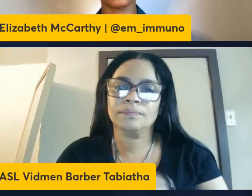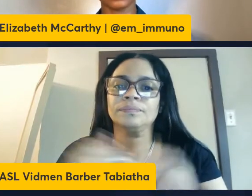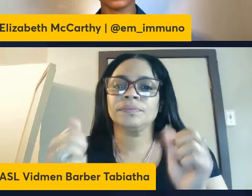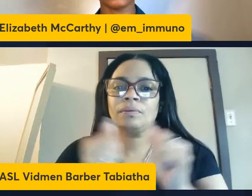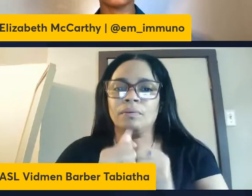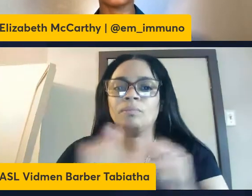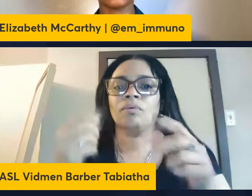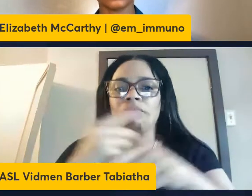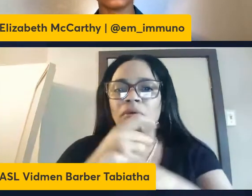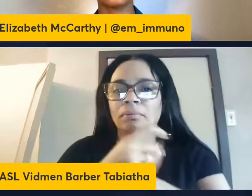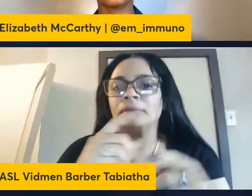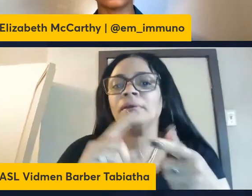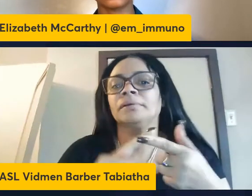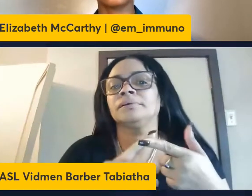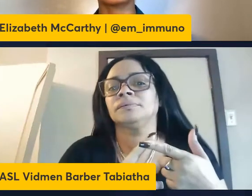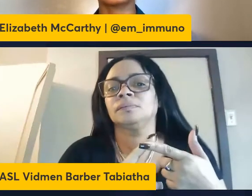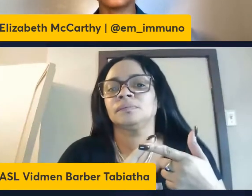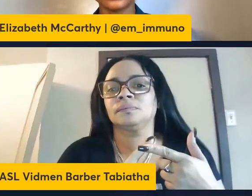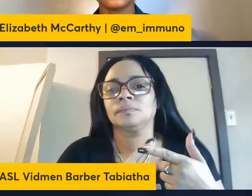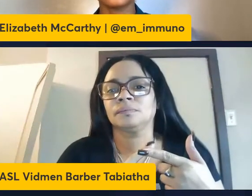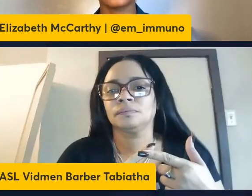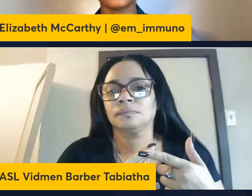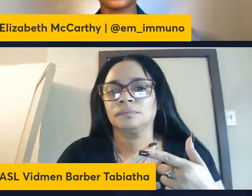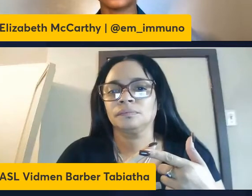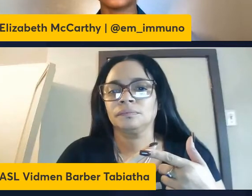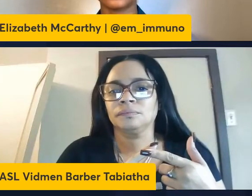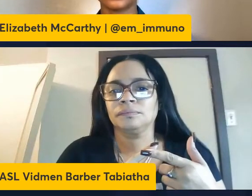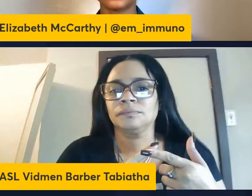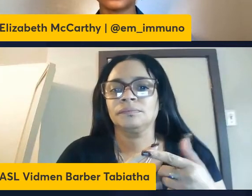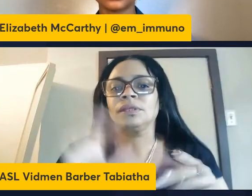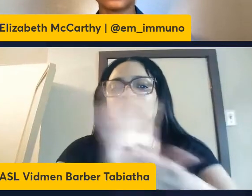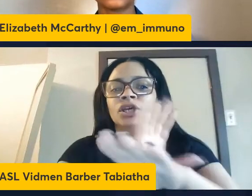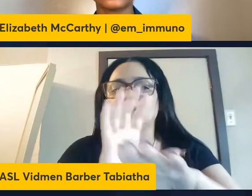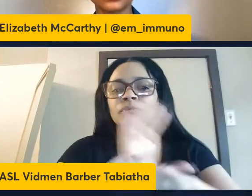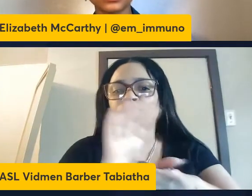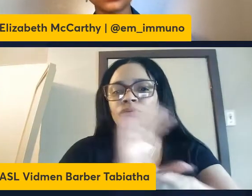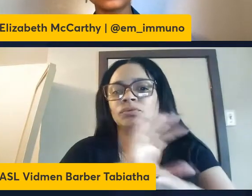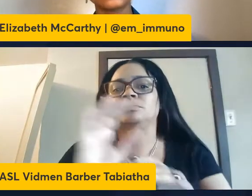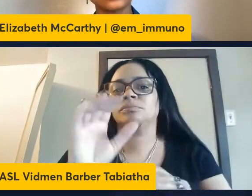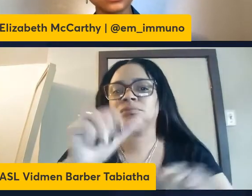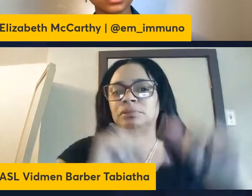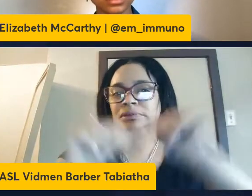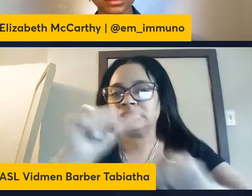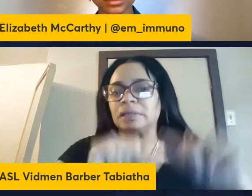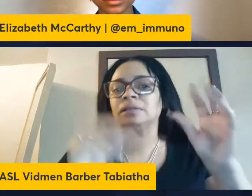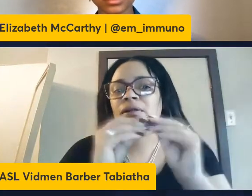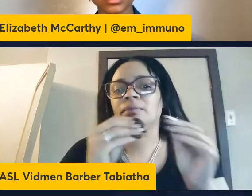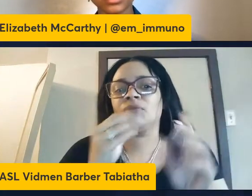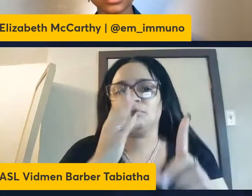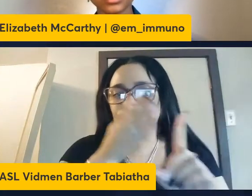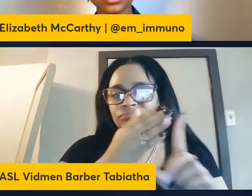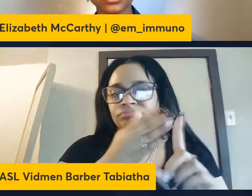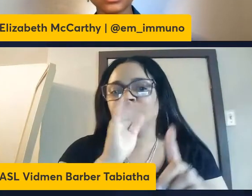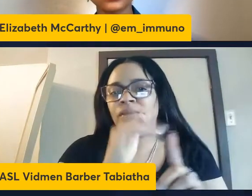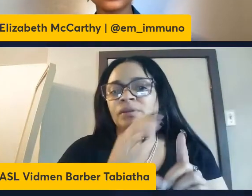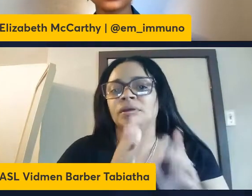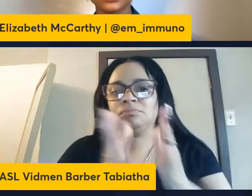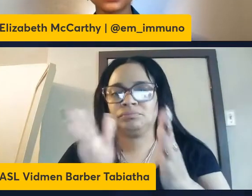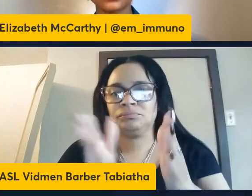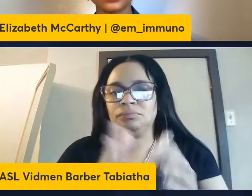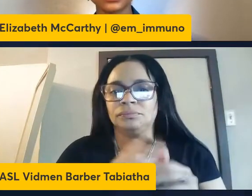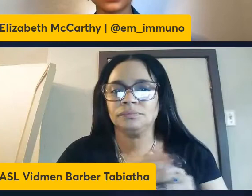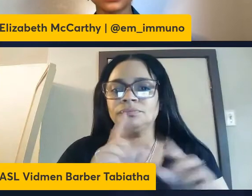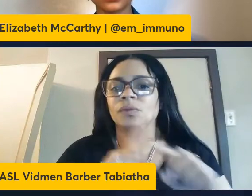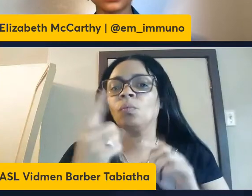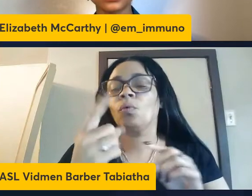computational biology, computer sciencey side of things might be more in the algorithm development side. But